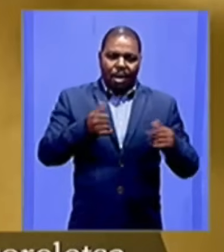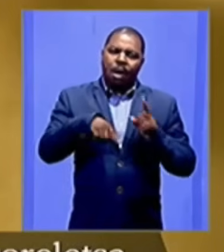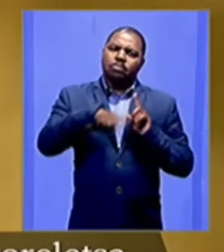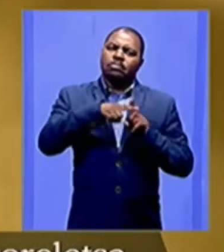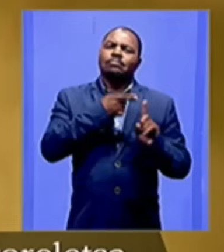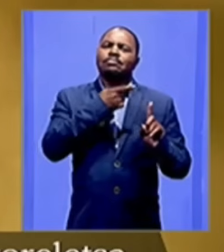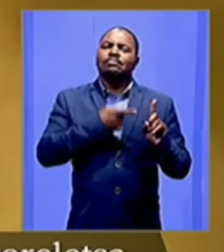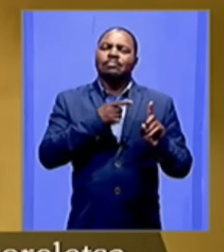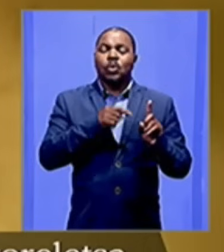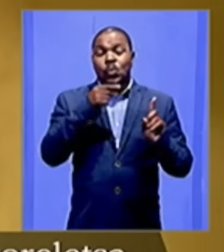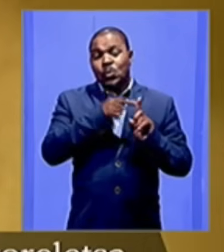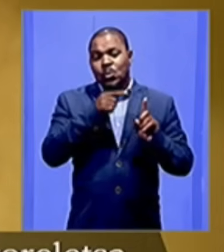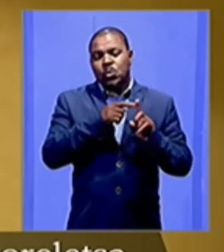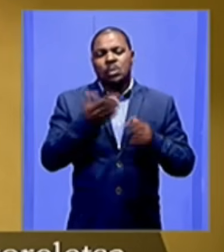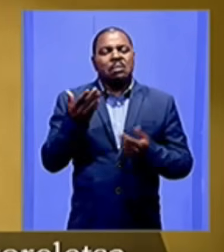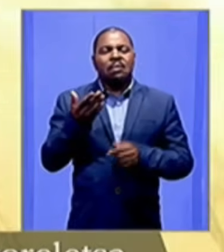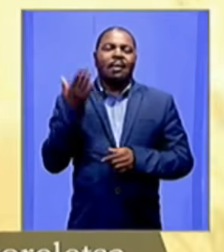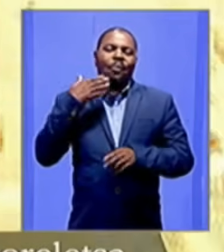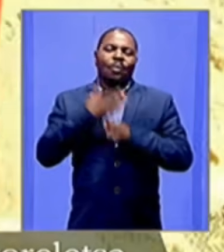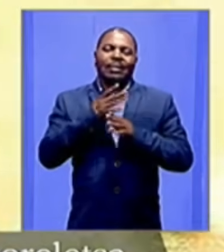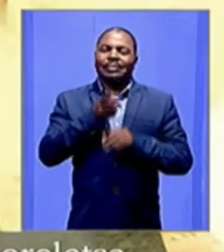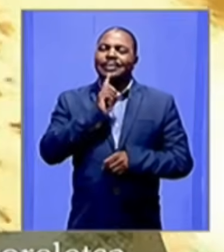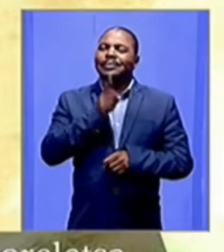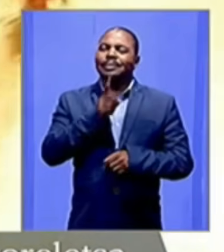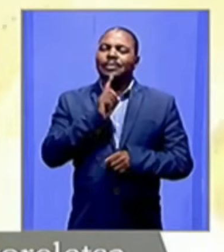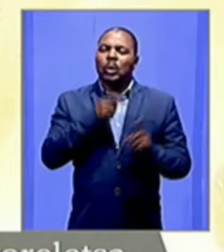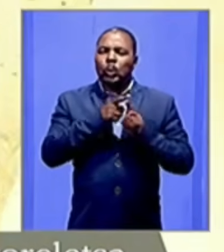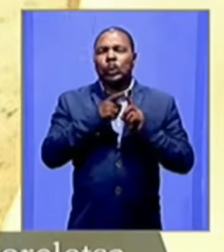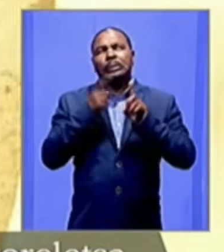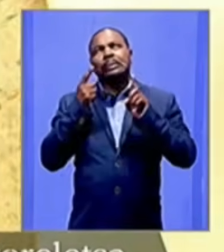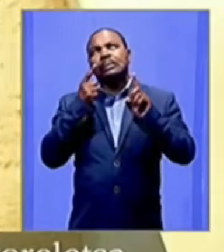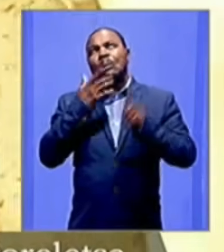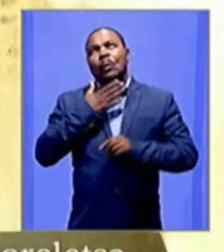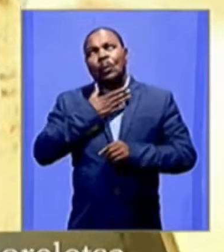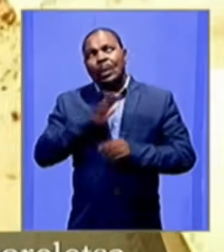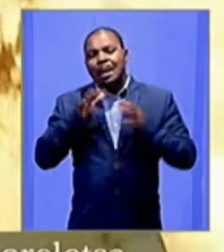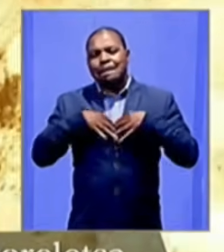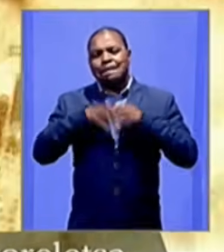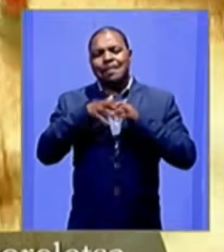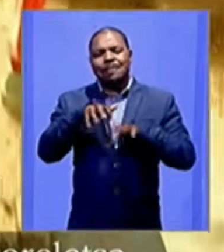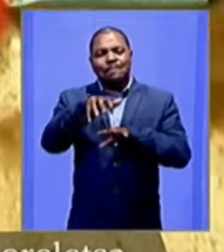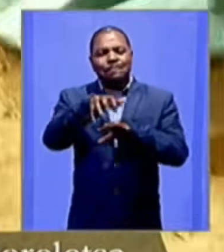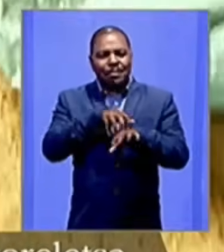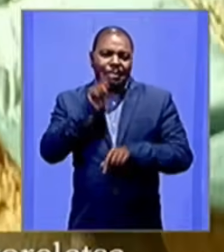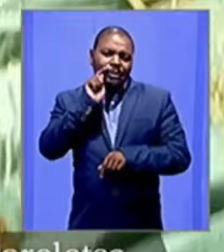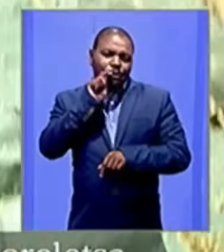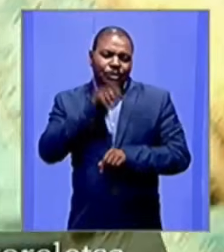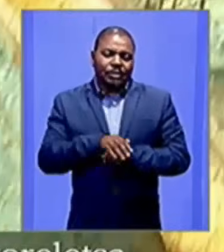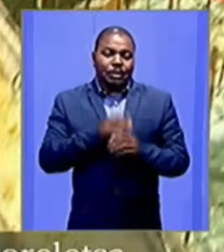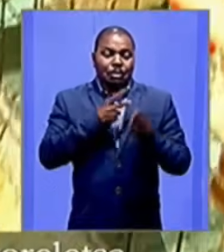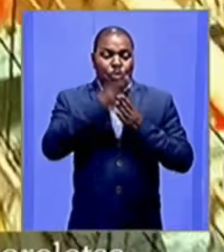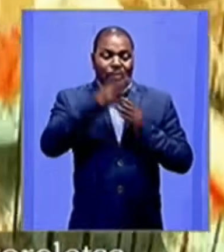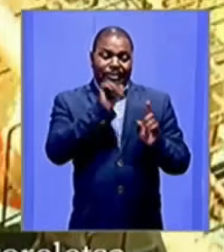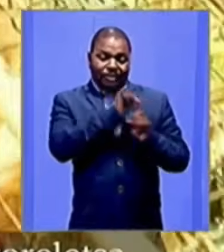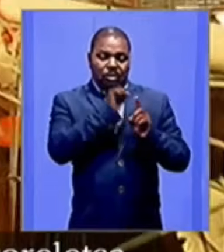matlhagatlhaga. Mutakusi yo neng e le morutabana ke kgale a na le keletso ya go nna morui wa dikuku. O simolotse projeke ya gagwe ya go